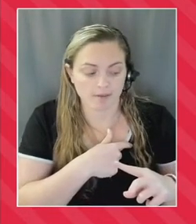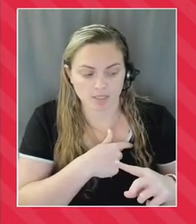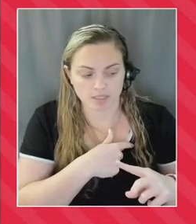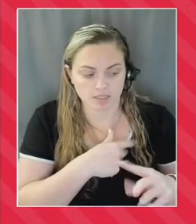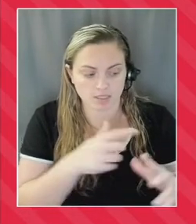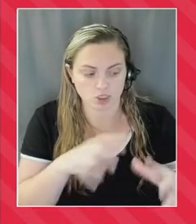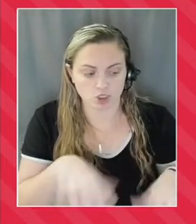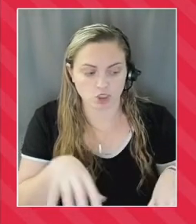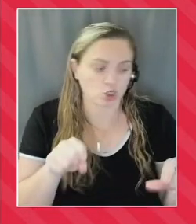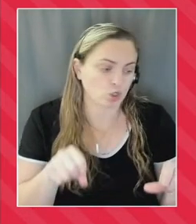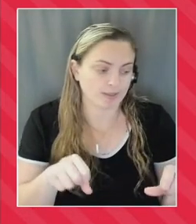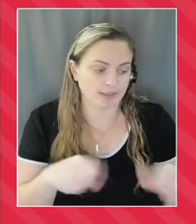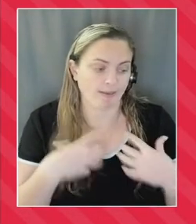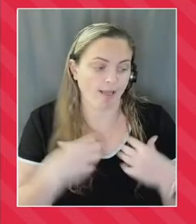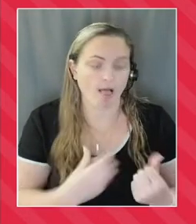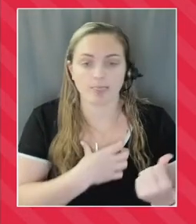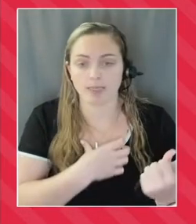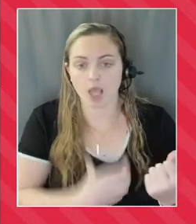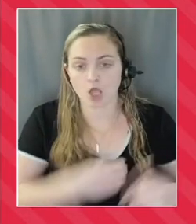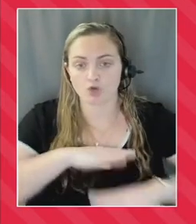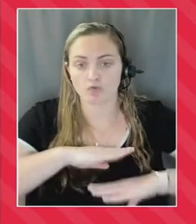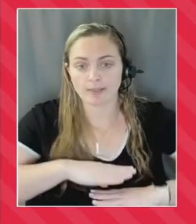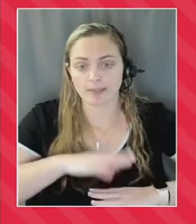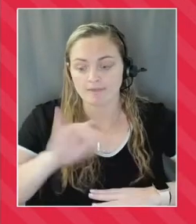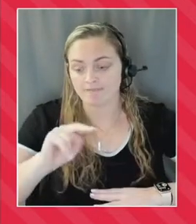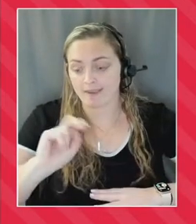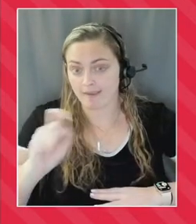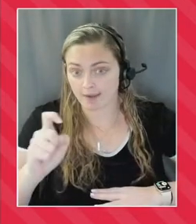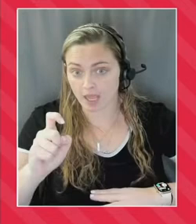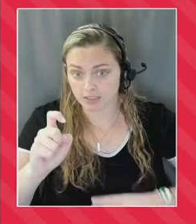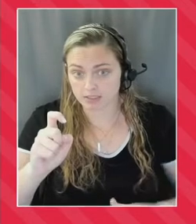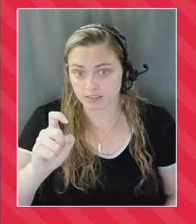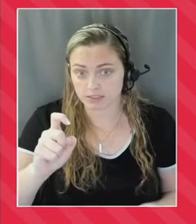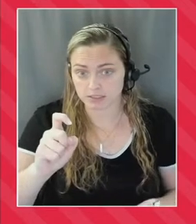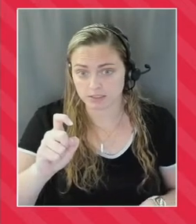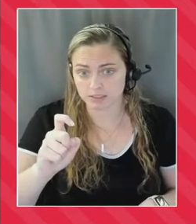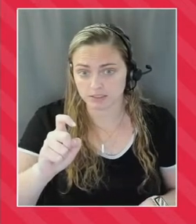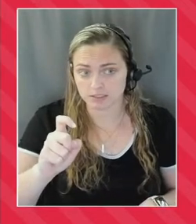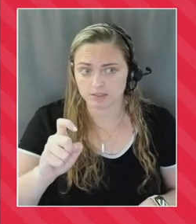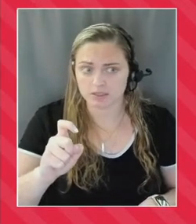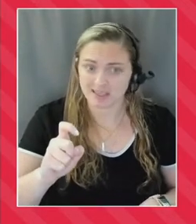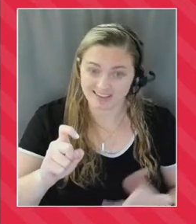healthy hunger relief index, it was pretty